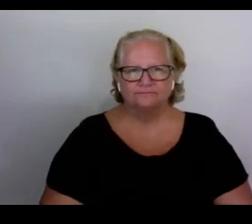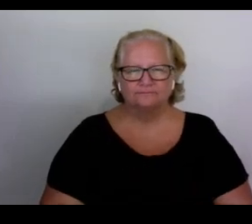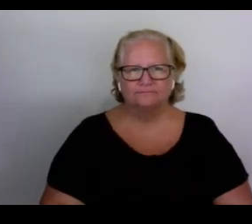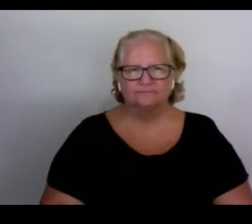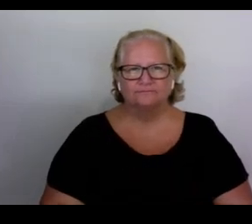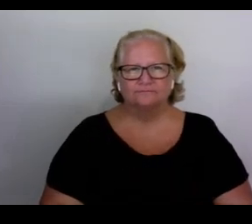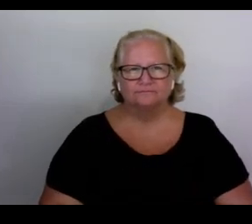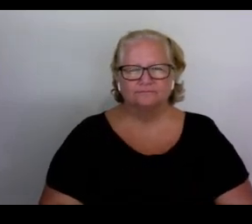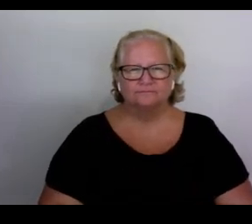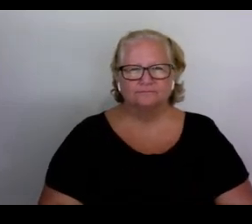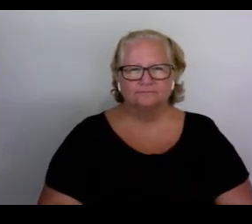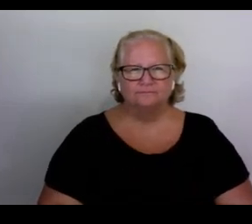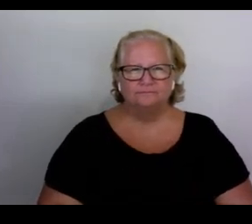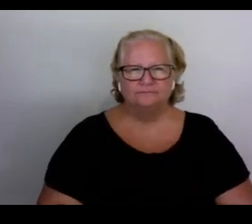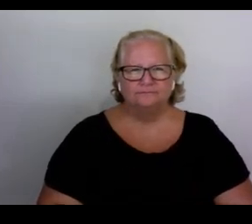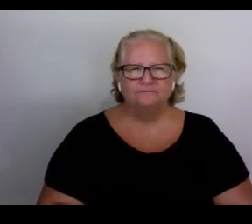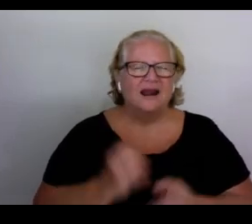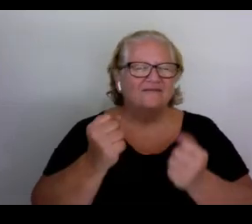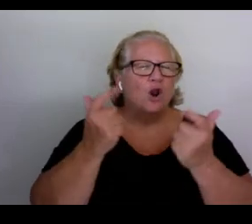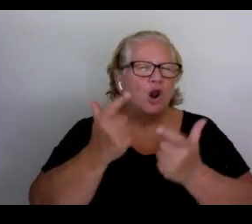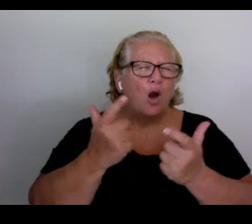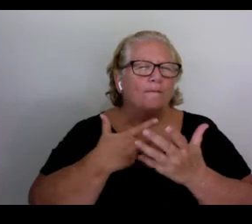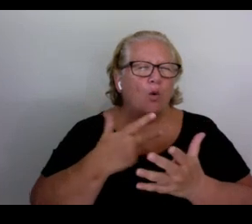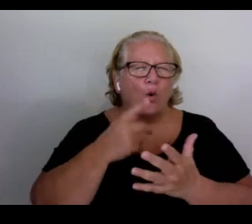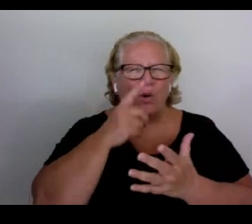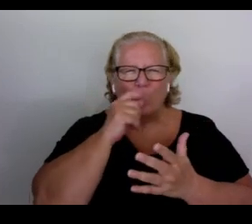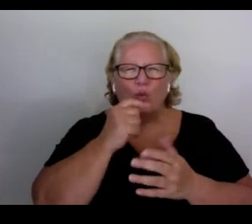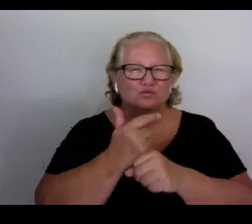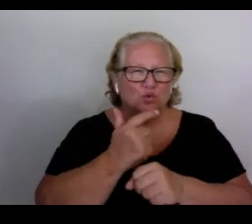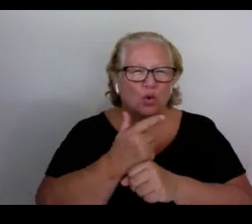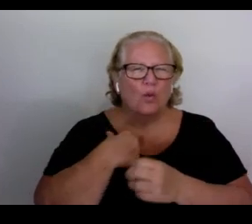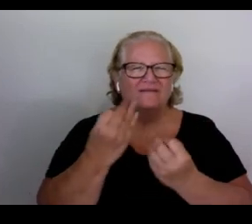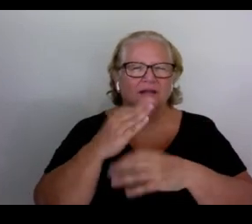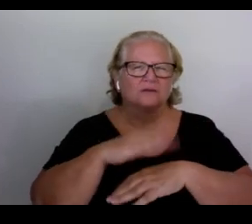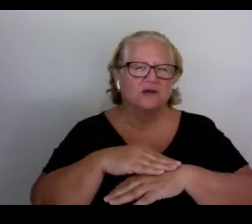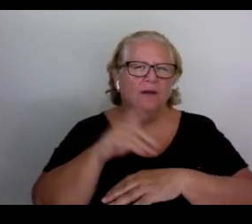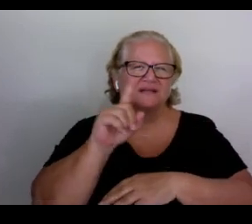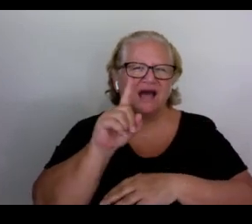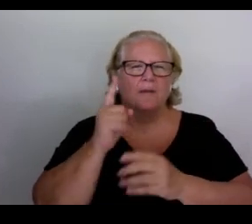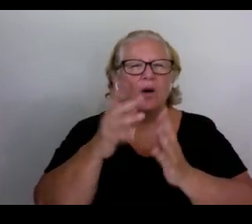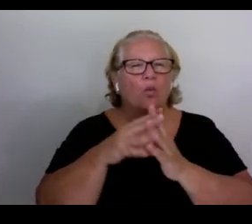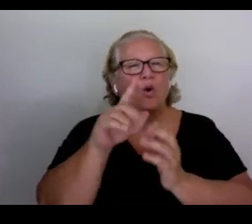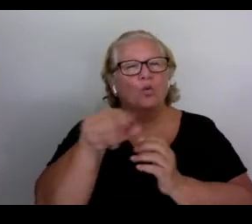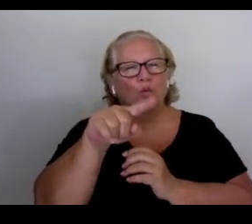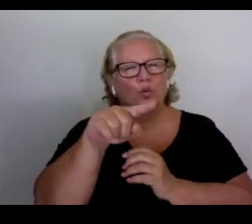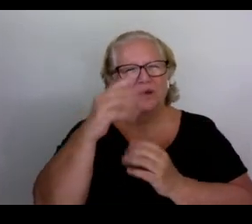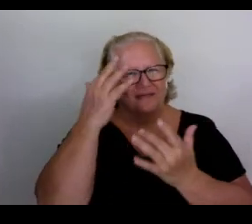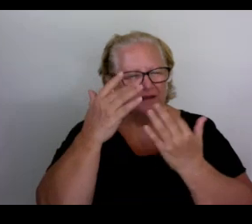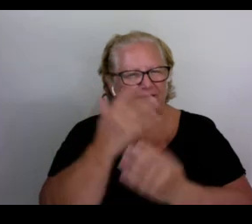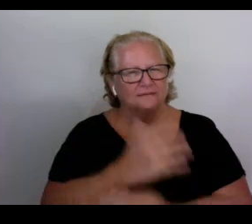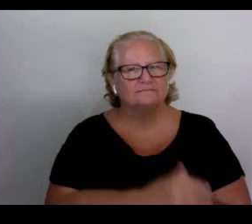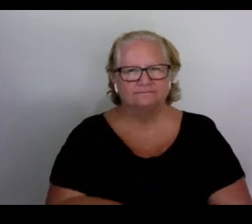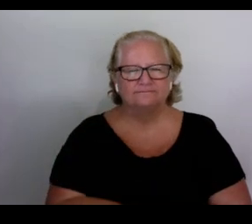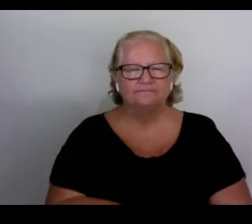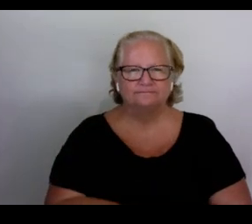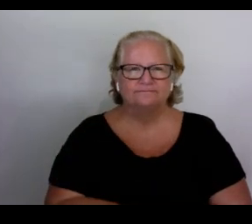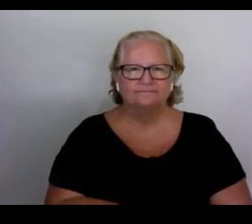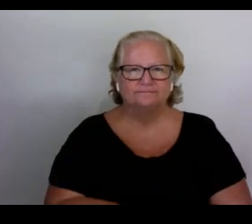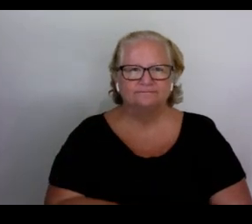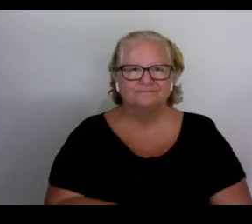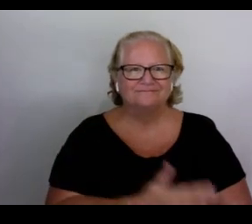which we don't have time to engage with today, but it's something I want people to think about in the back of their mind. Very good. Thank you, Paul.